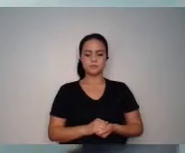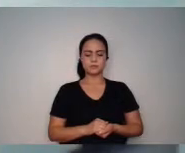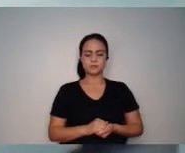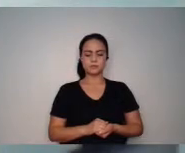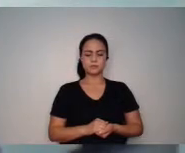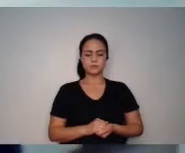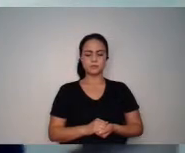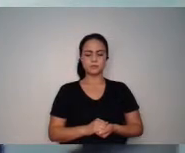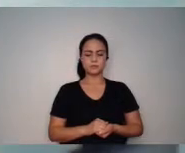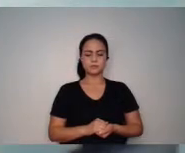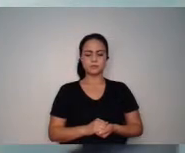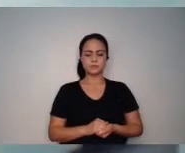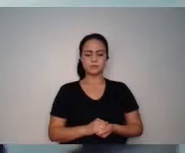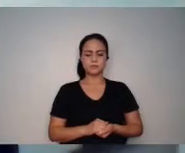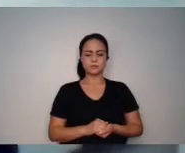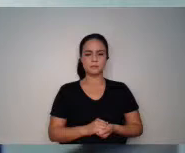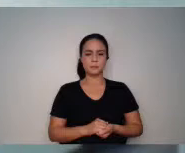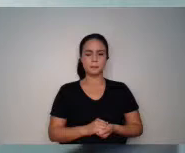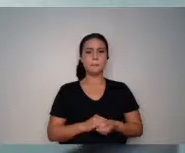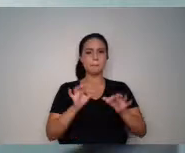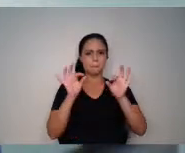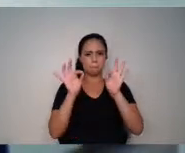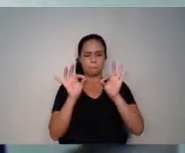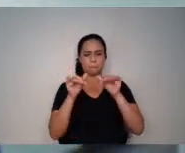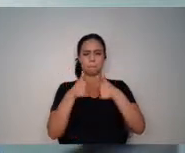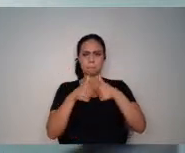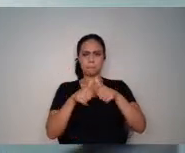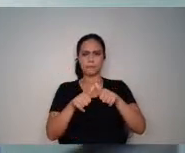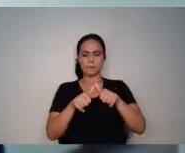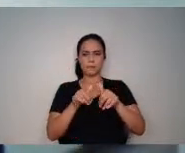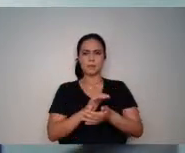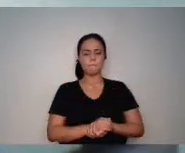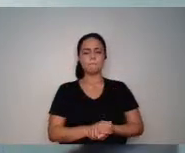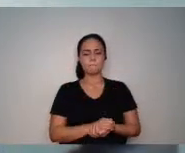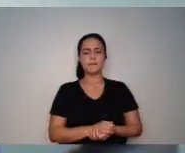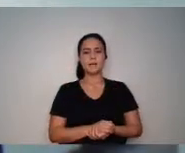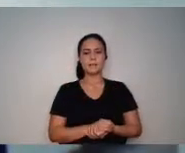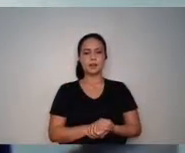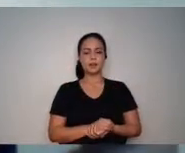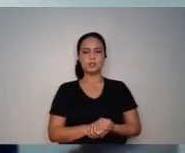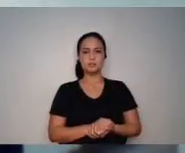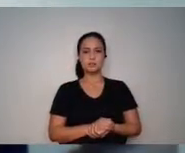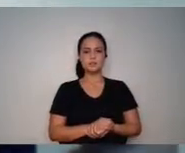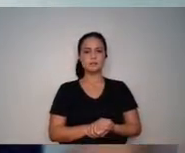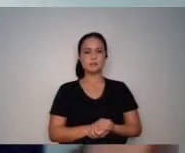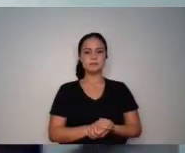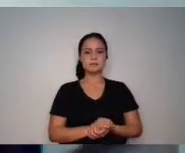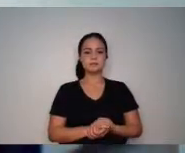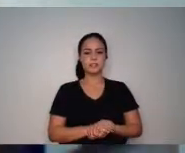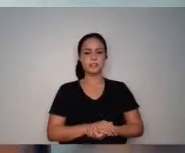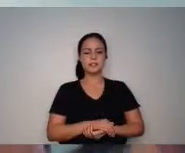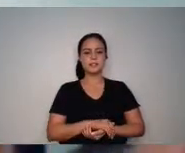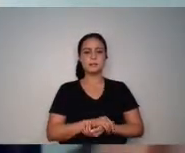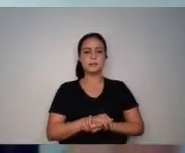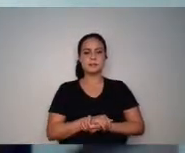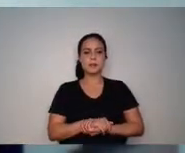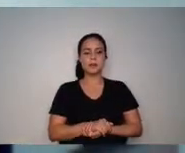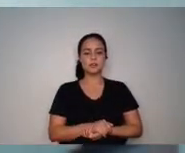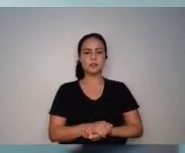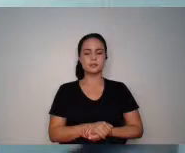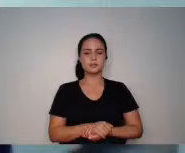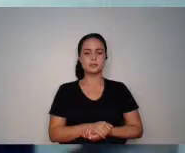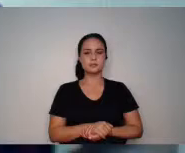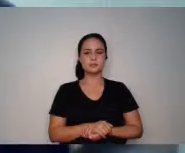Professor Ana Cláudia, I am totally convinced that the family Moreira has some center